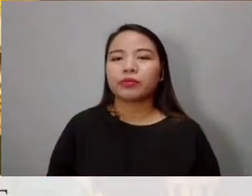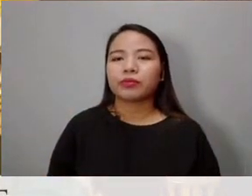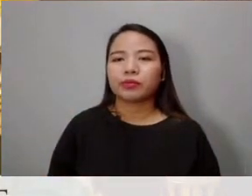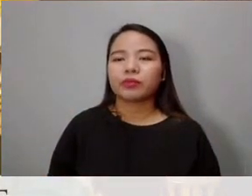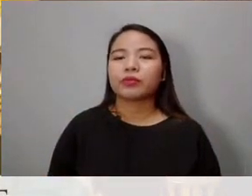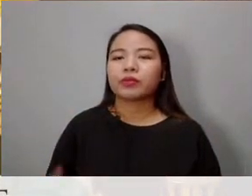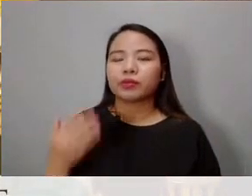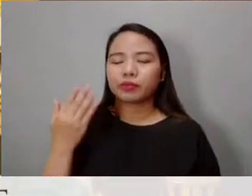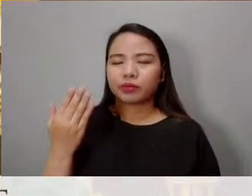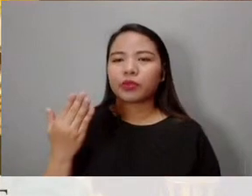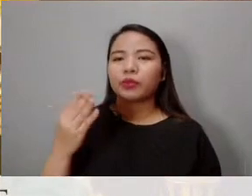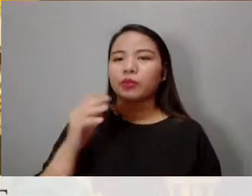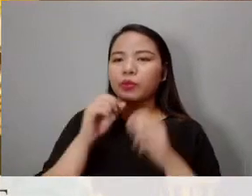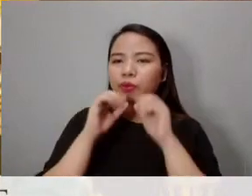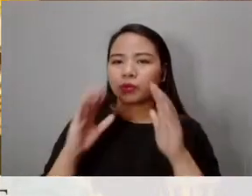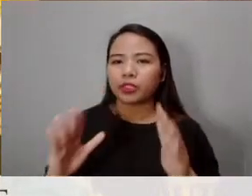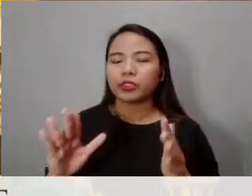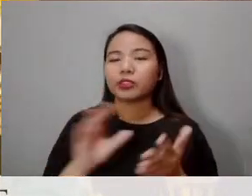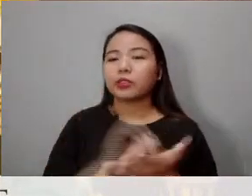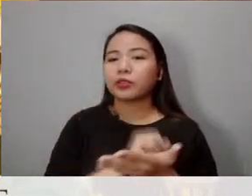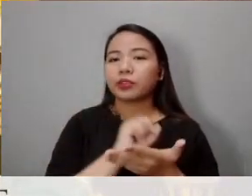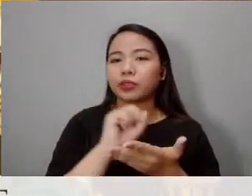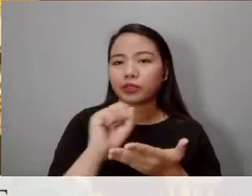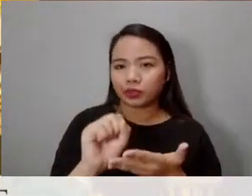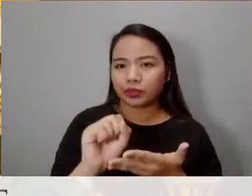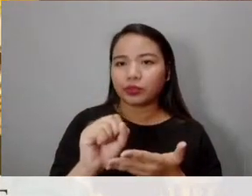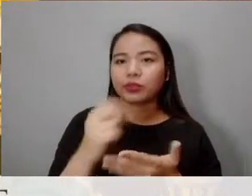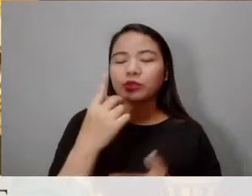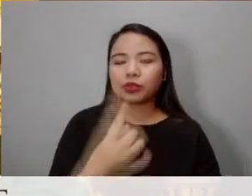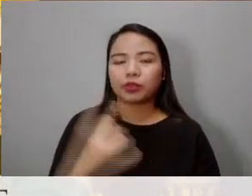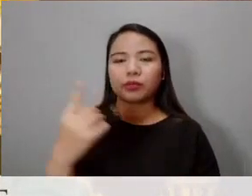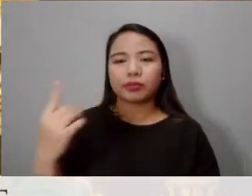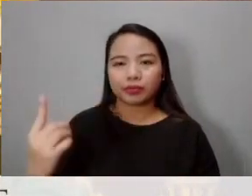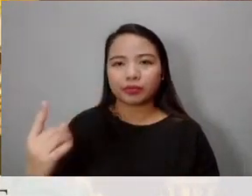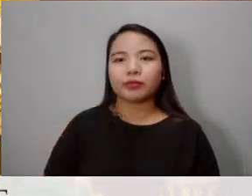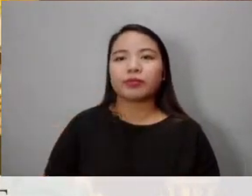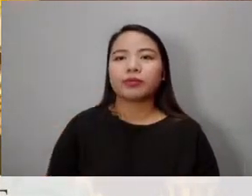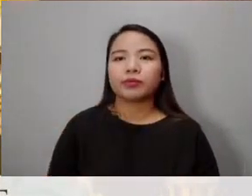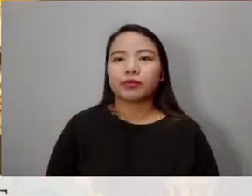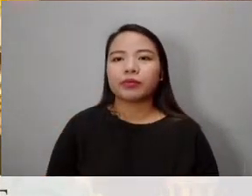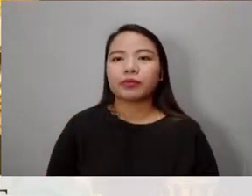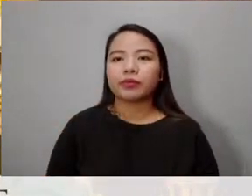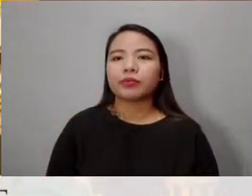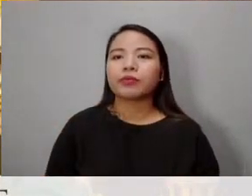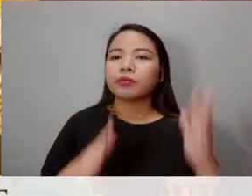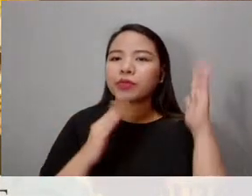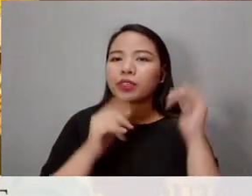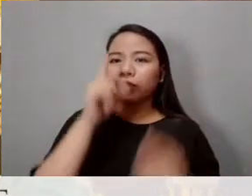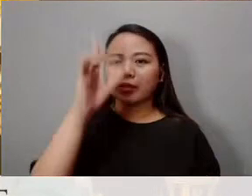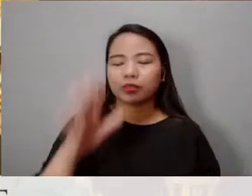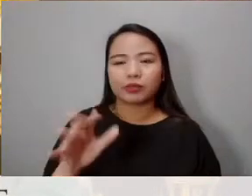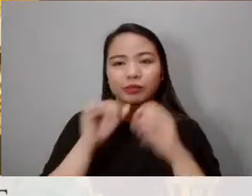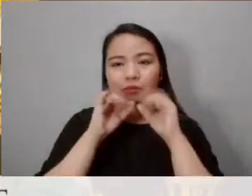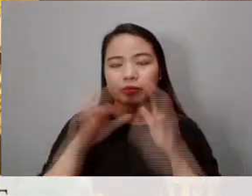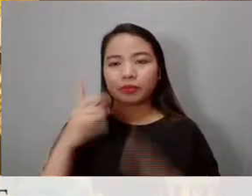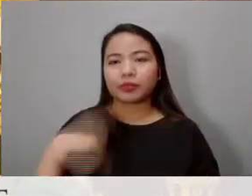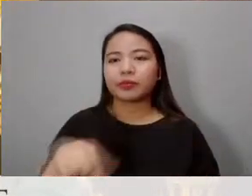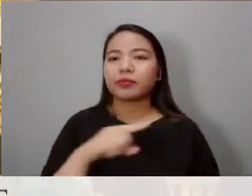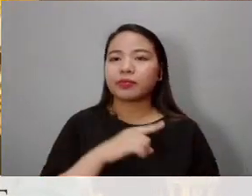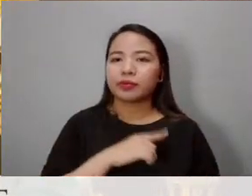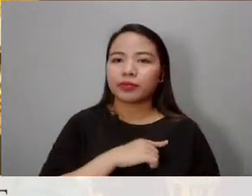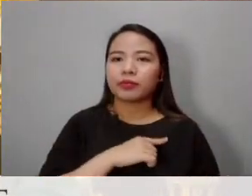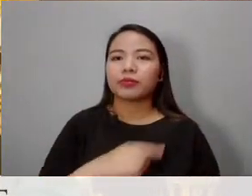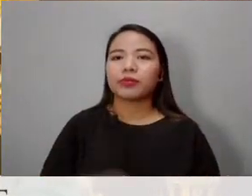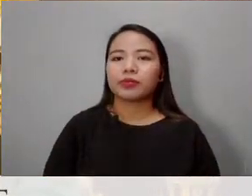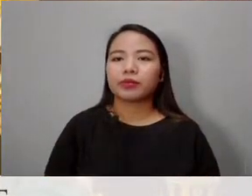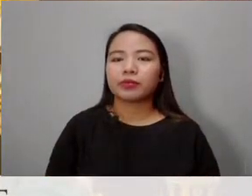blessed solemnity to everyone. May God bless us all. Your Eminence,